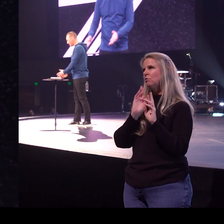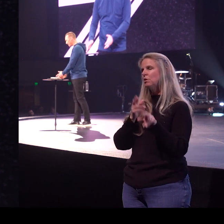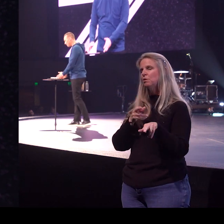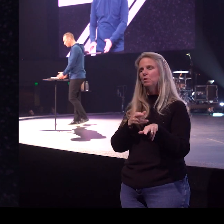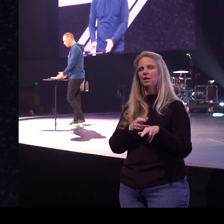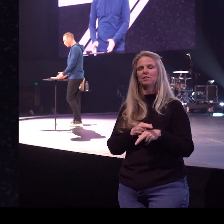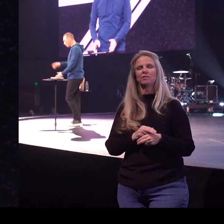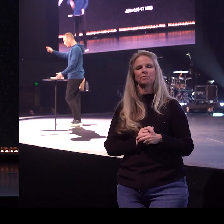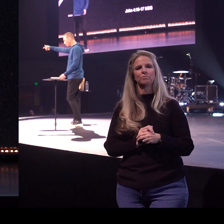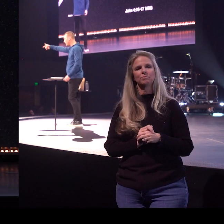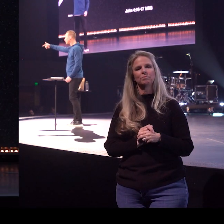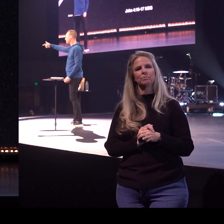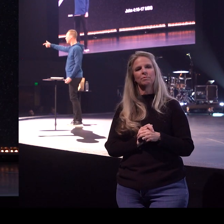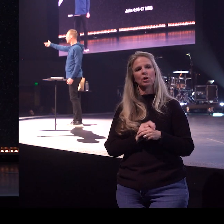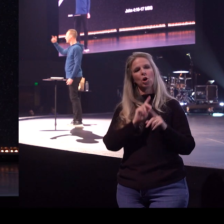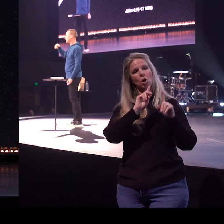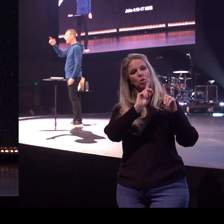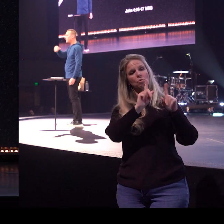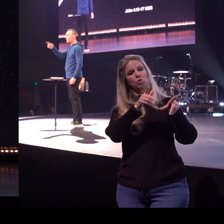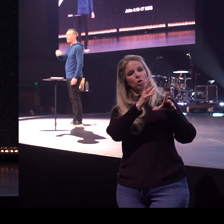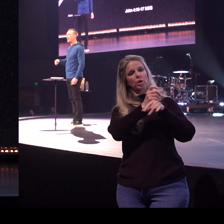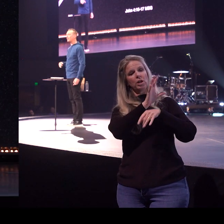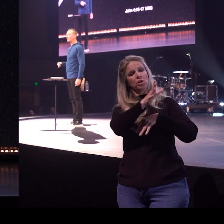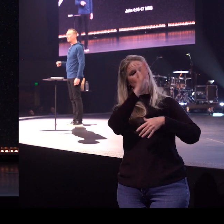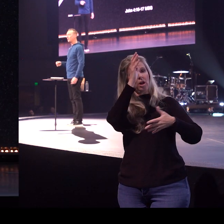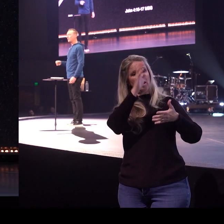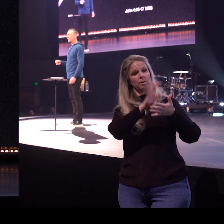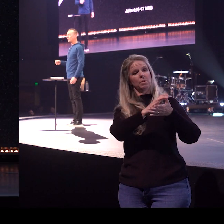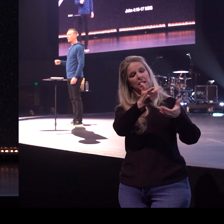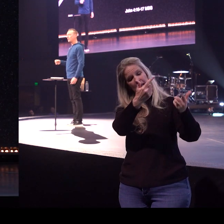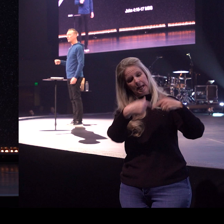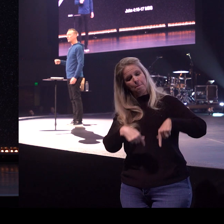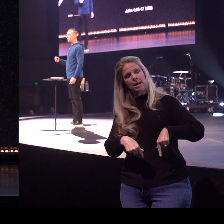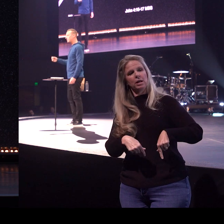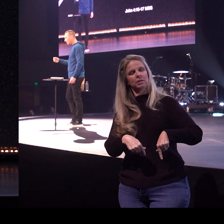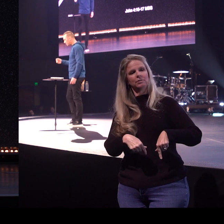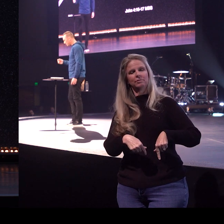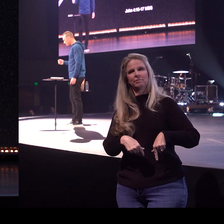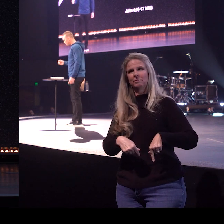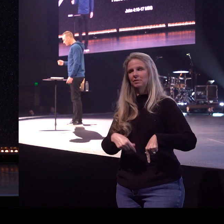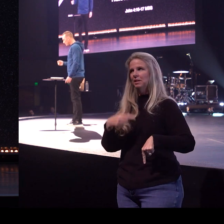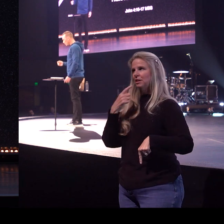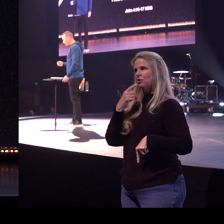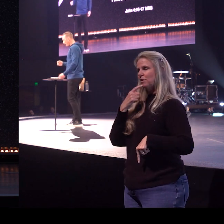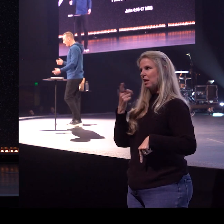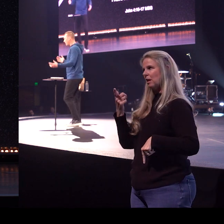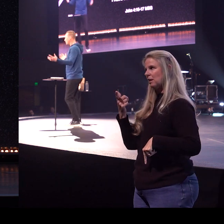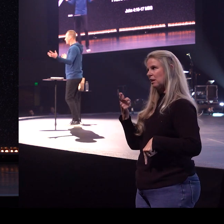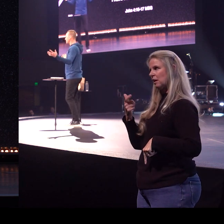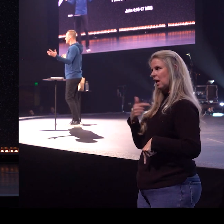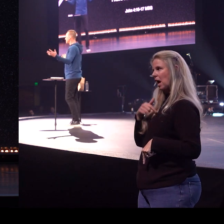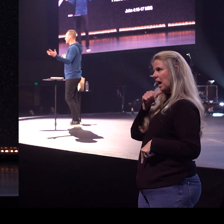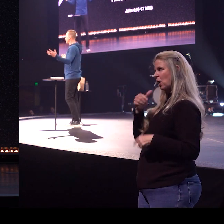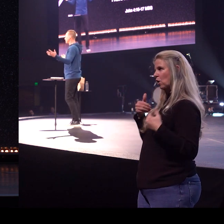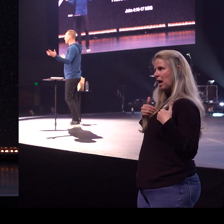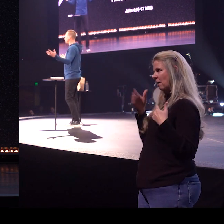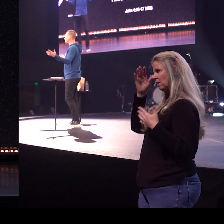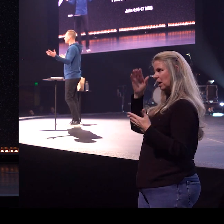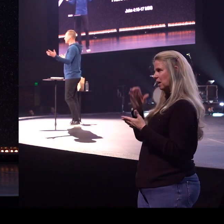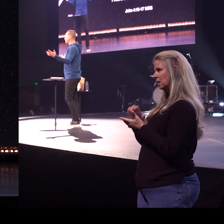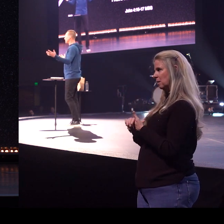verse 16, he said, well, go call your husband first and have him come back. And she says, well, I have no husband, she